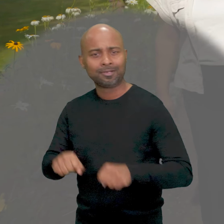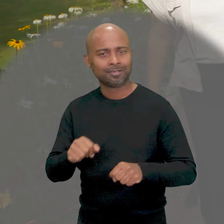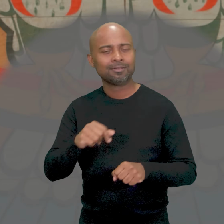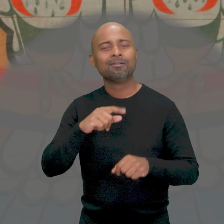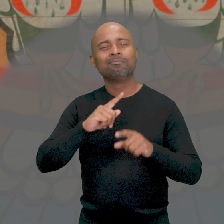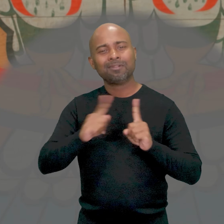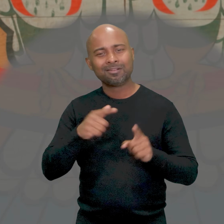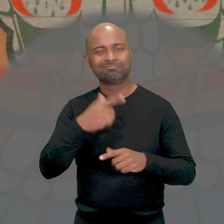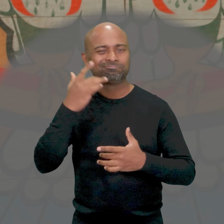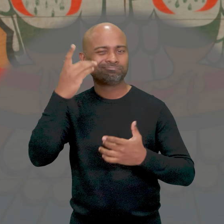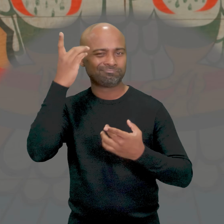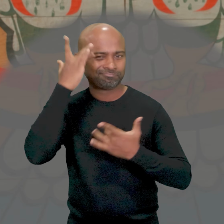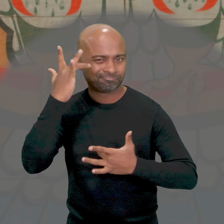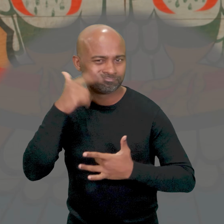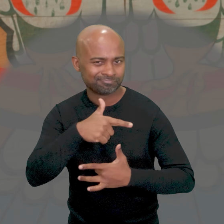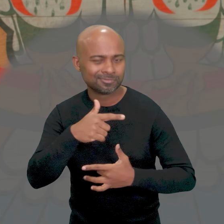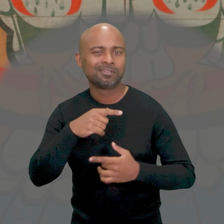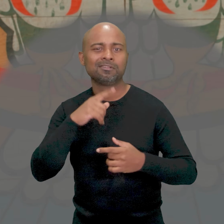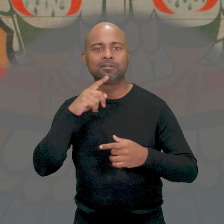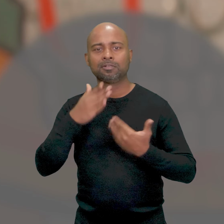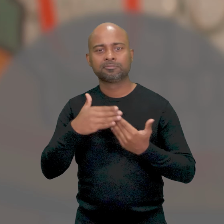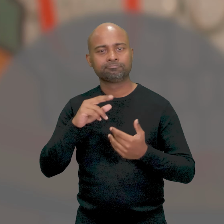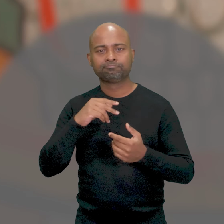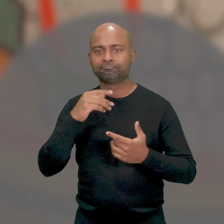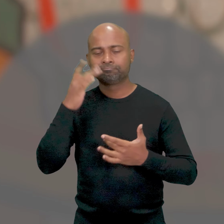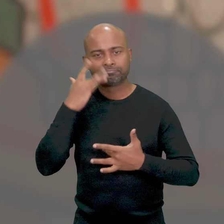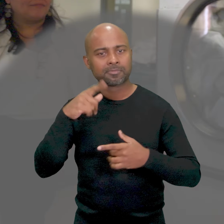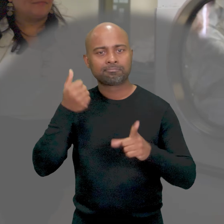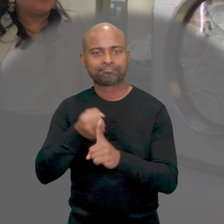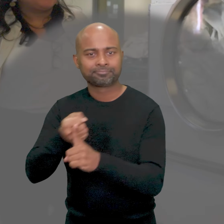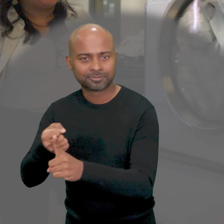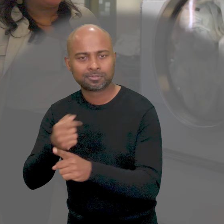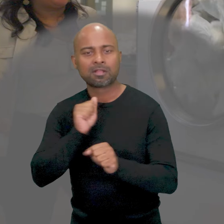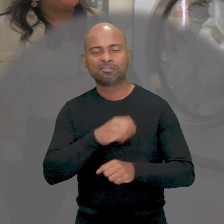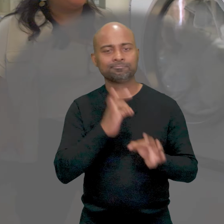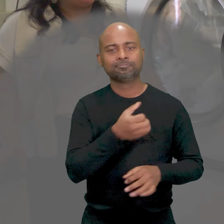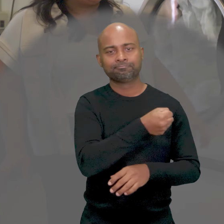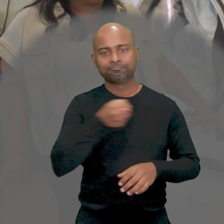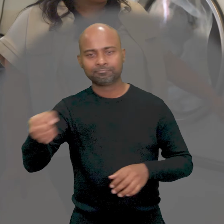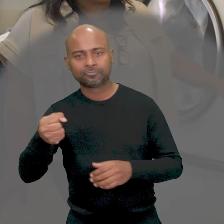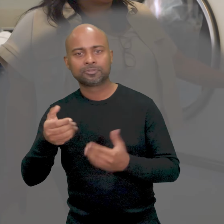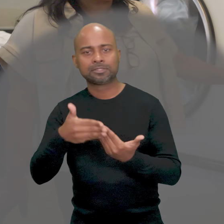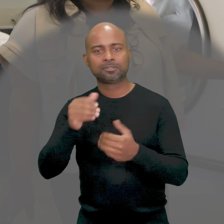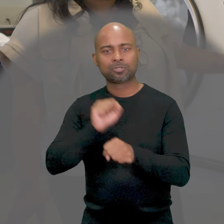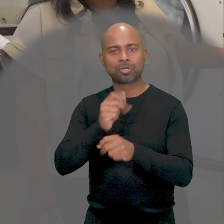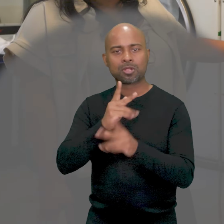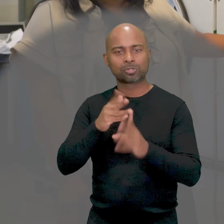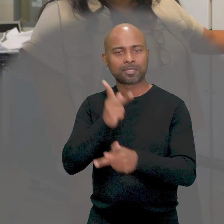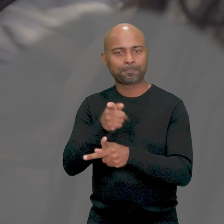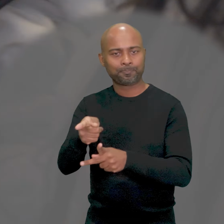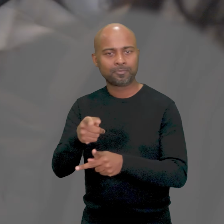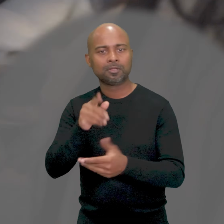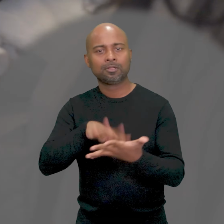positions. Because of her condition, she can fall ill quite frequently. We put her into housekeeping this time because it's a